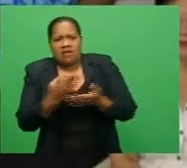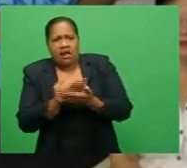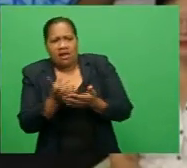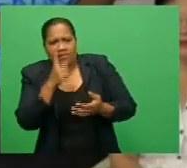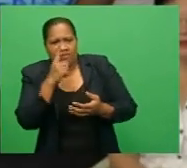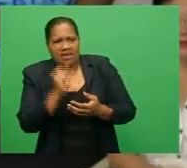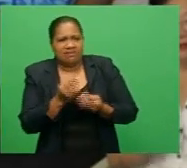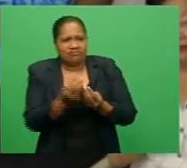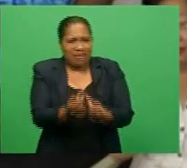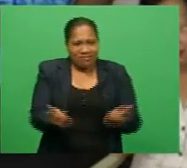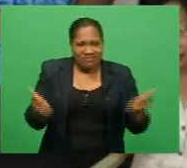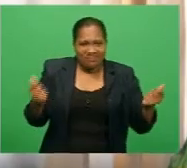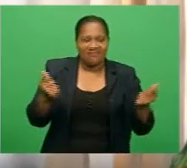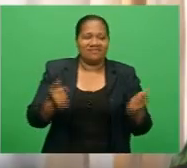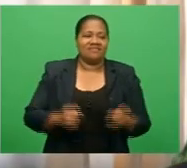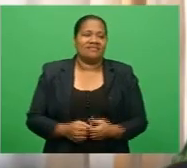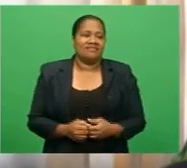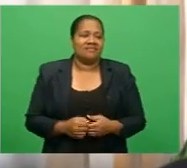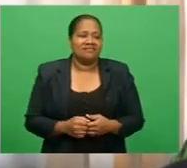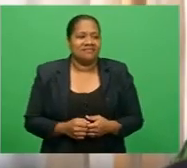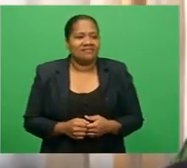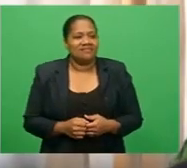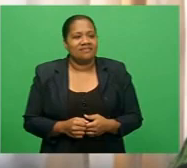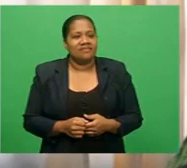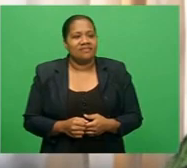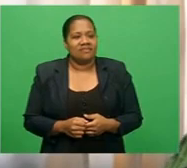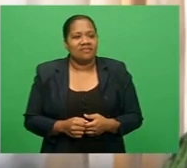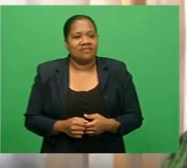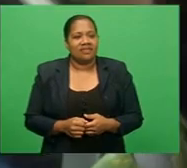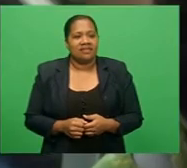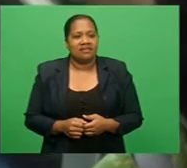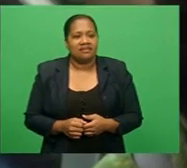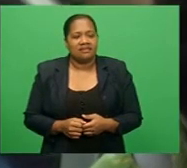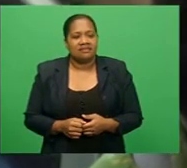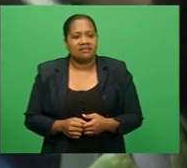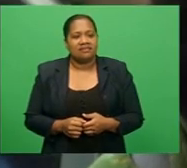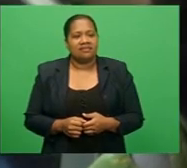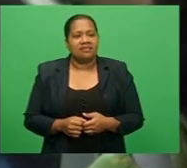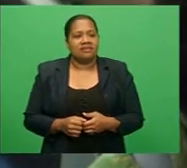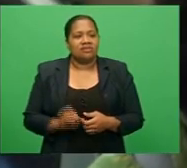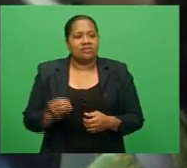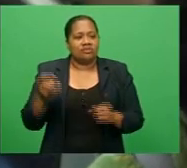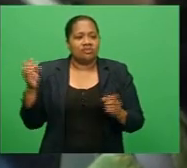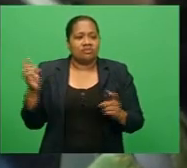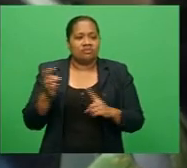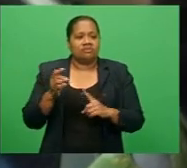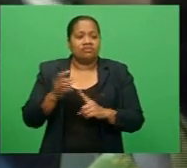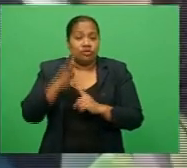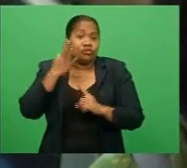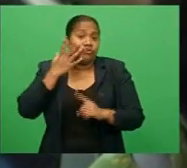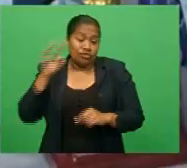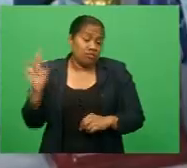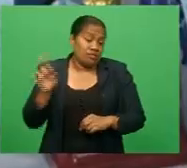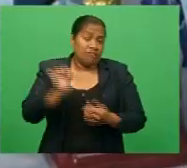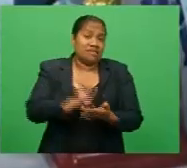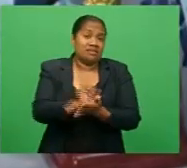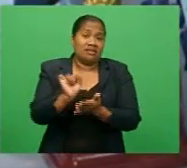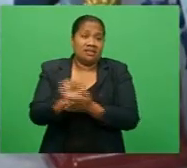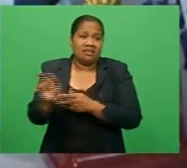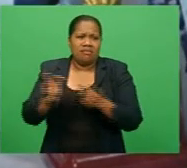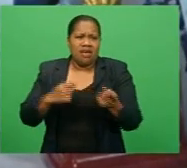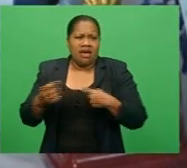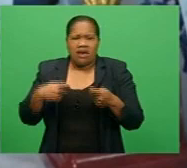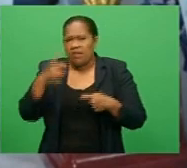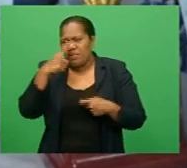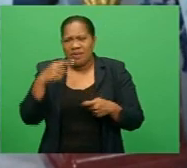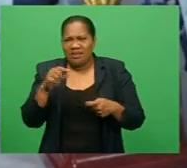impacts. The price has been going low, especially when we do selling in the market. We hardly see people come